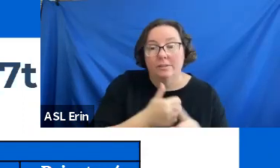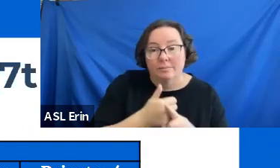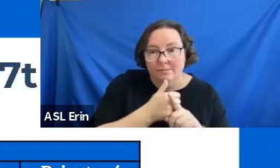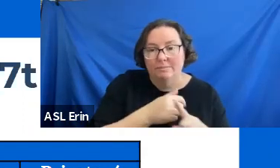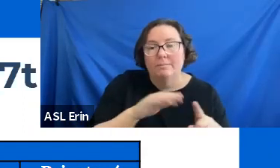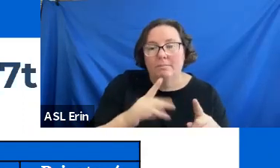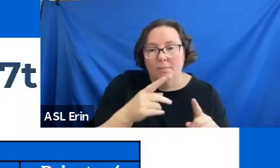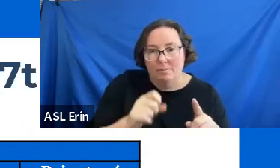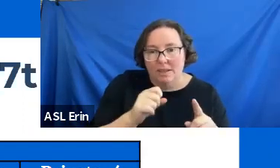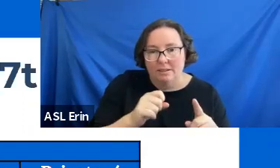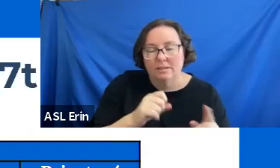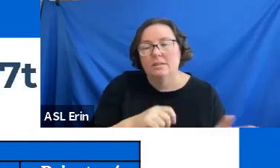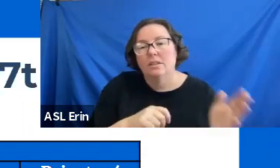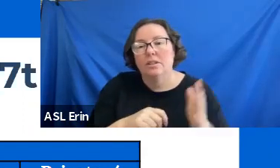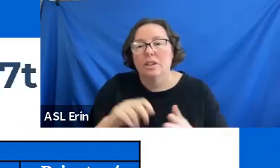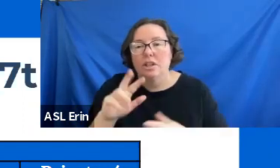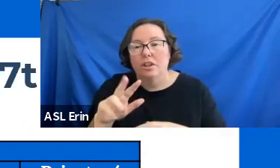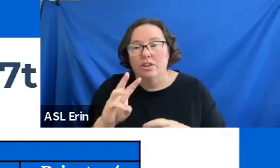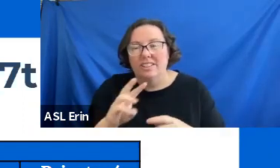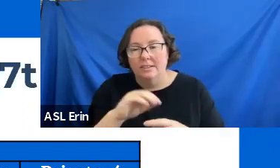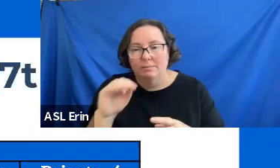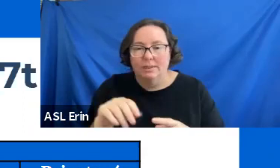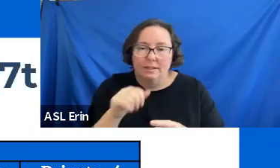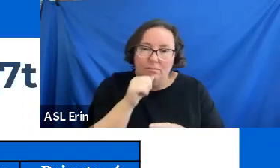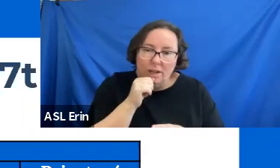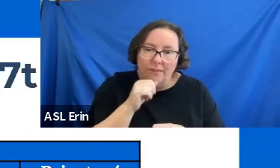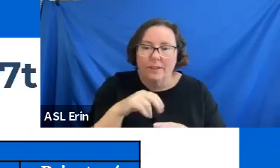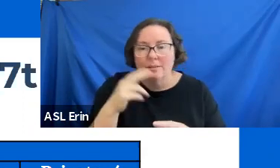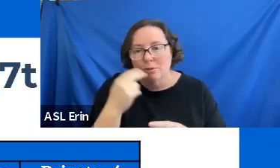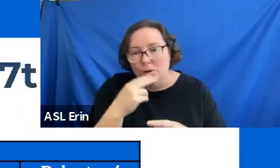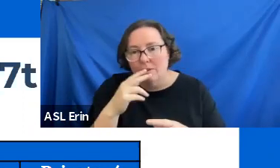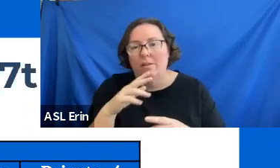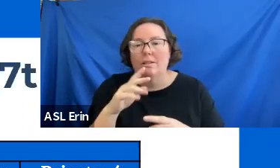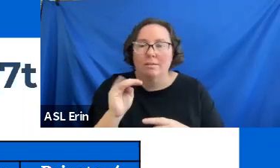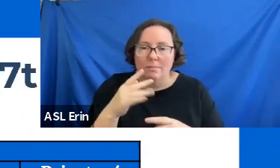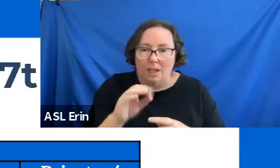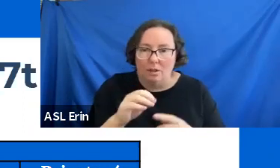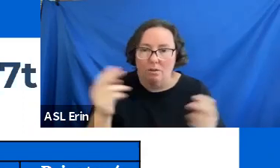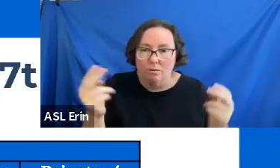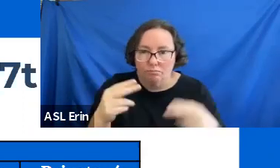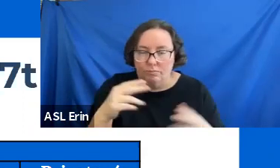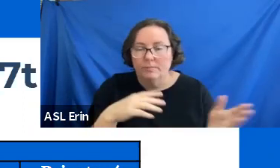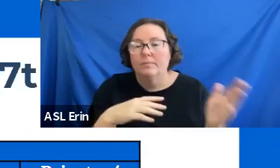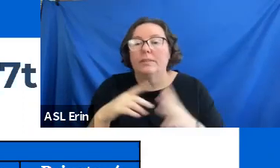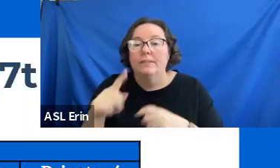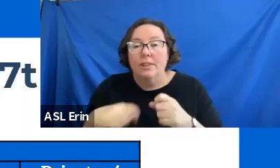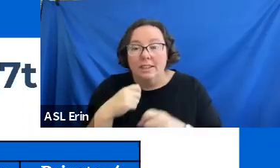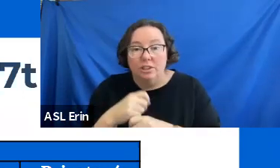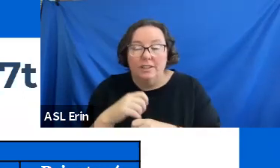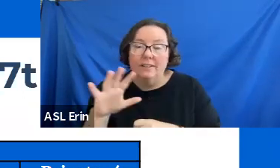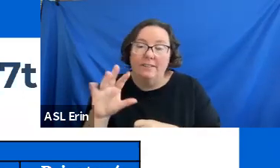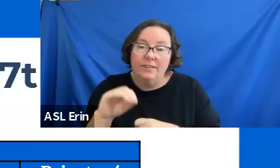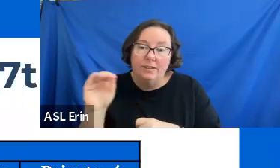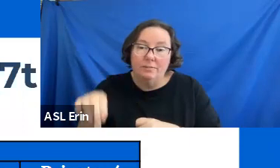BPS, 36% private parochial and METCO. For this year, 50% were